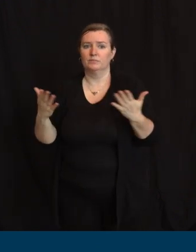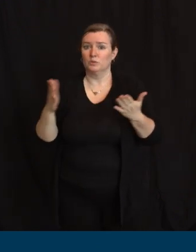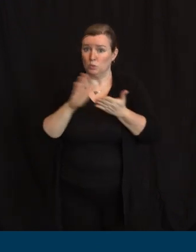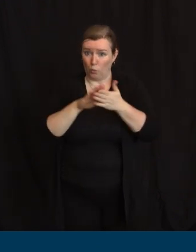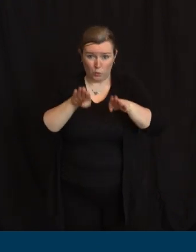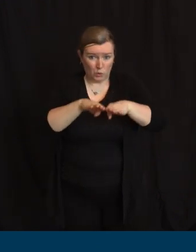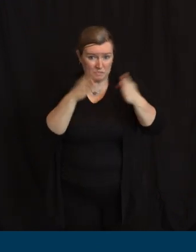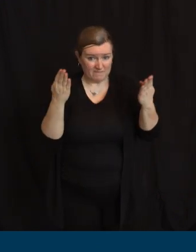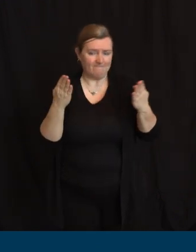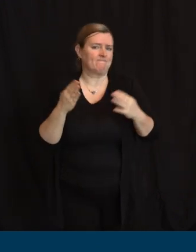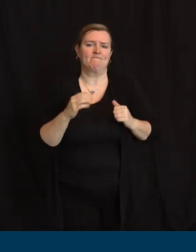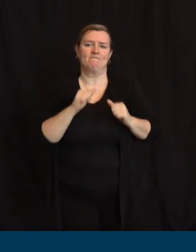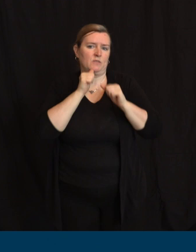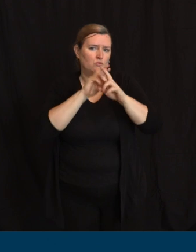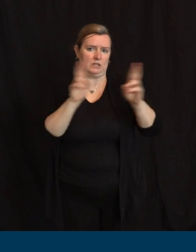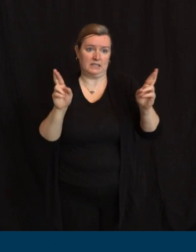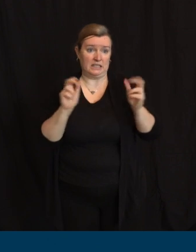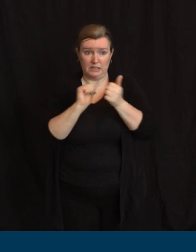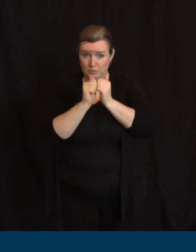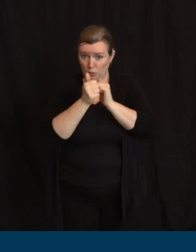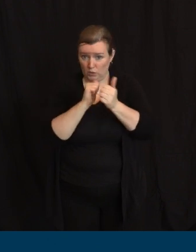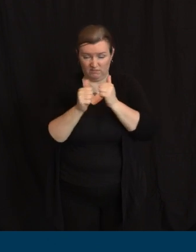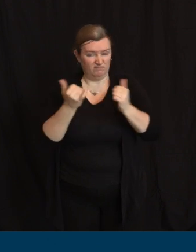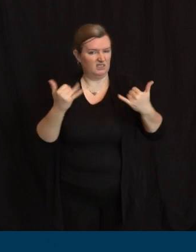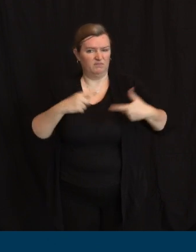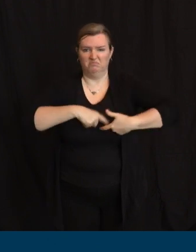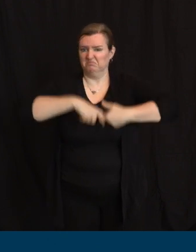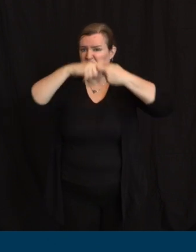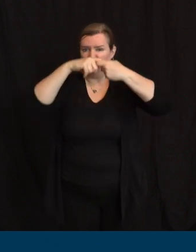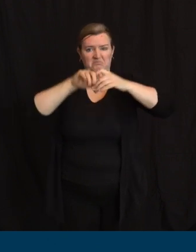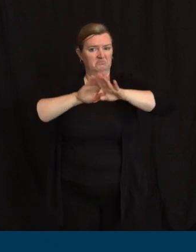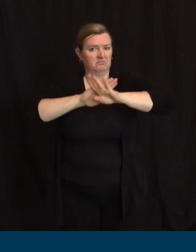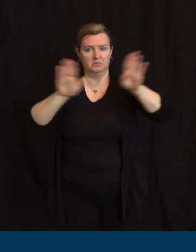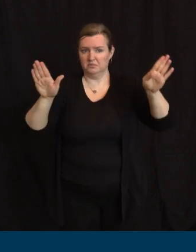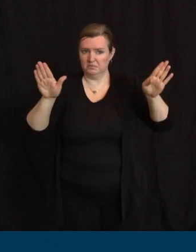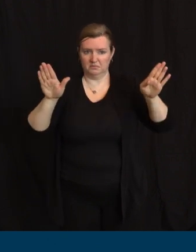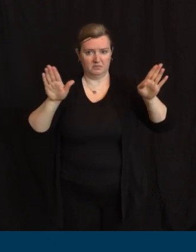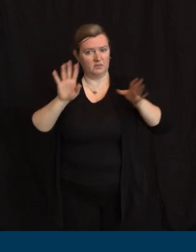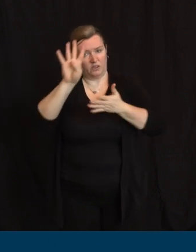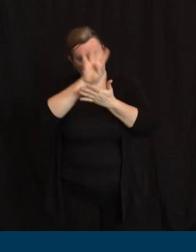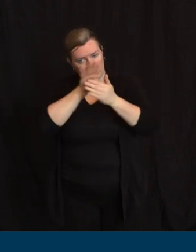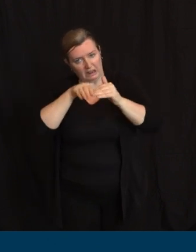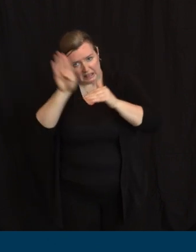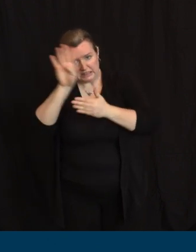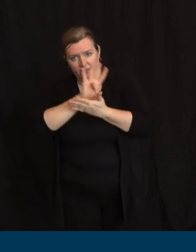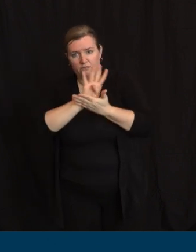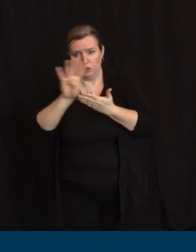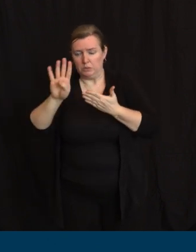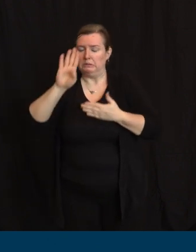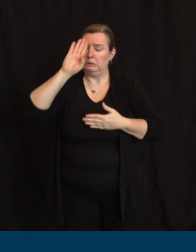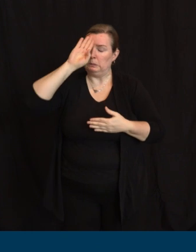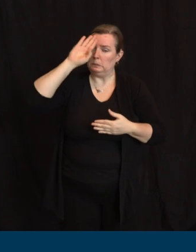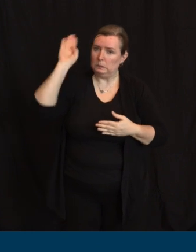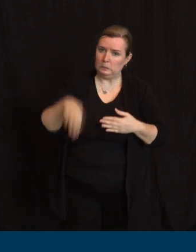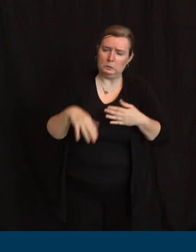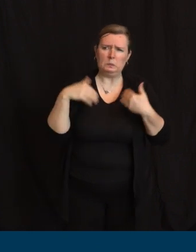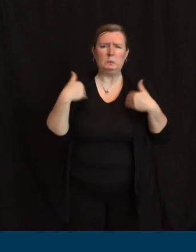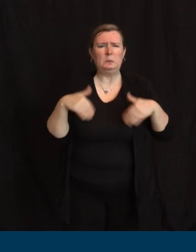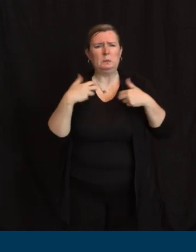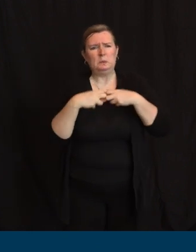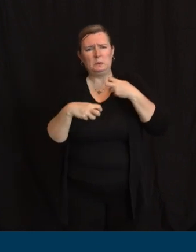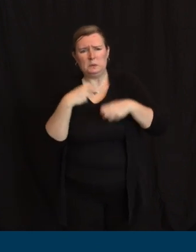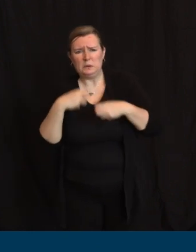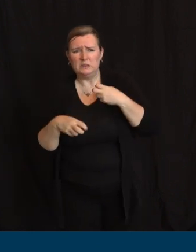back up for at least another 4 weeks. I know this is hard. It's hard on all of us. I've got a senior in college. His